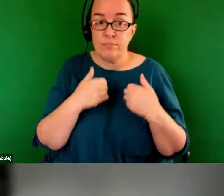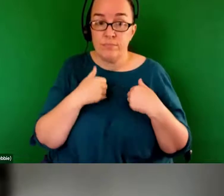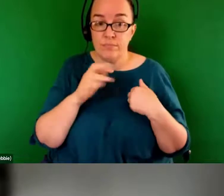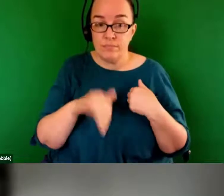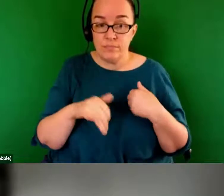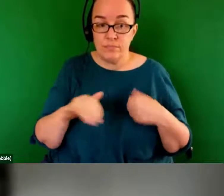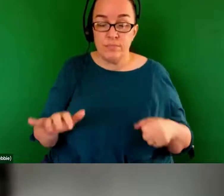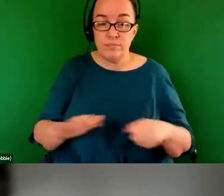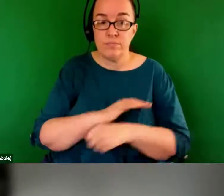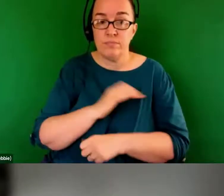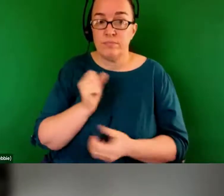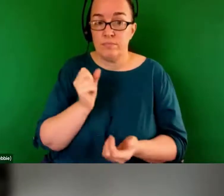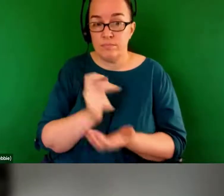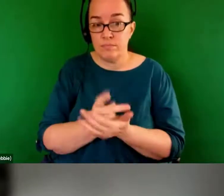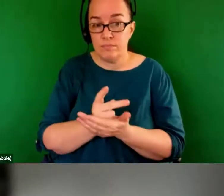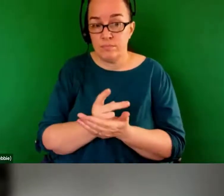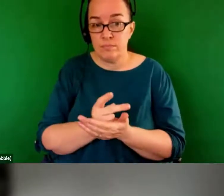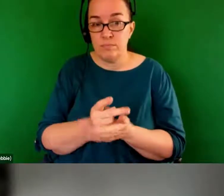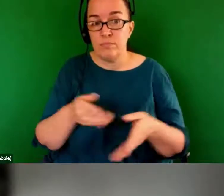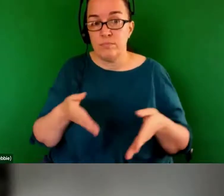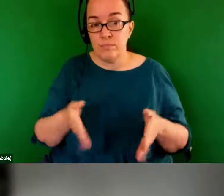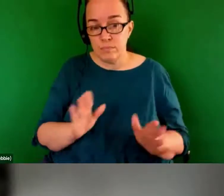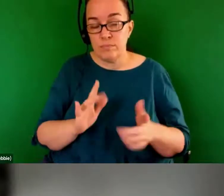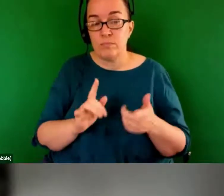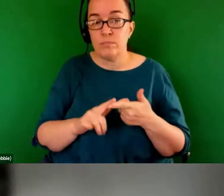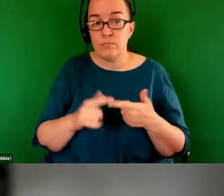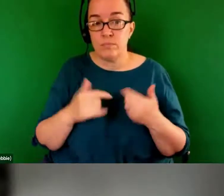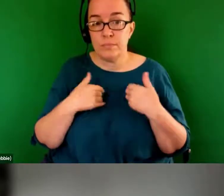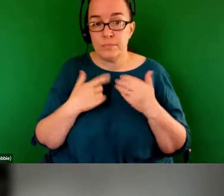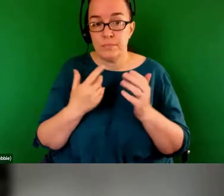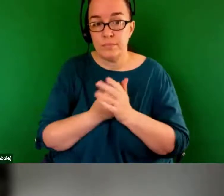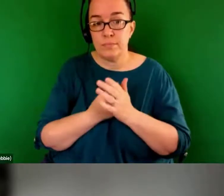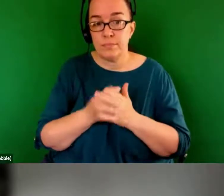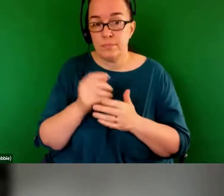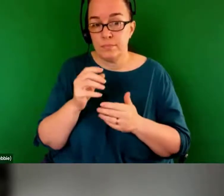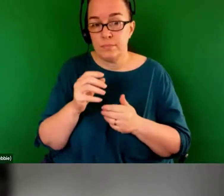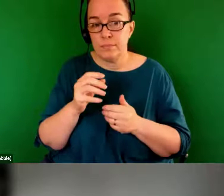full approval, which allows us to have the vaccine mandates.